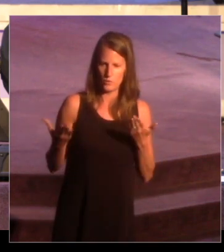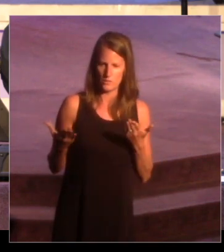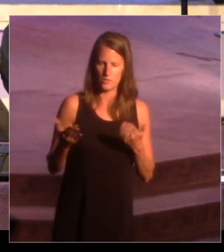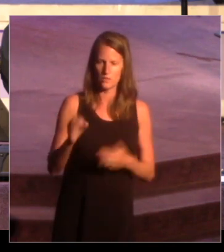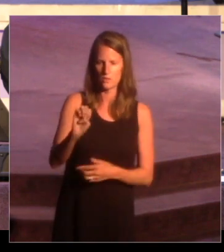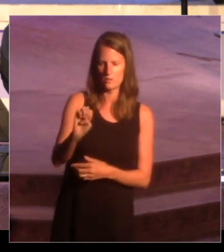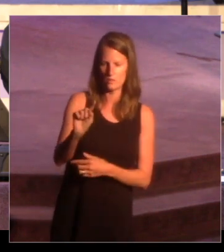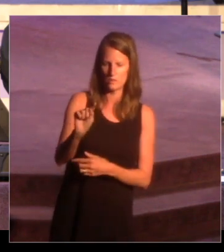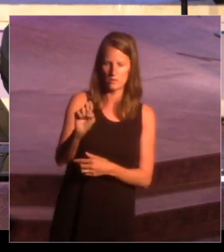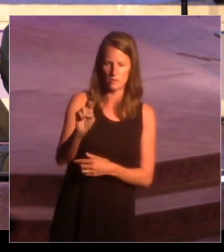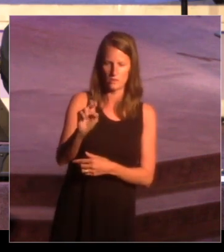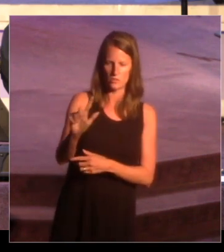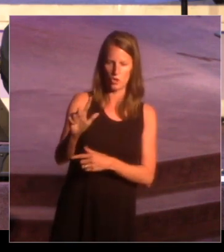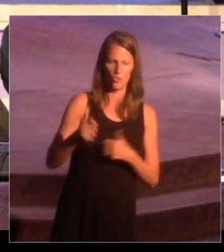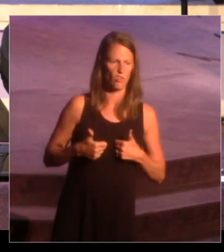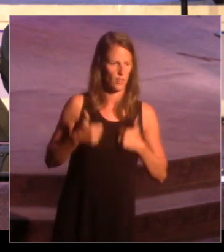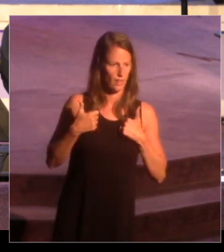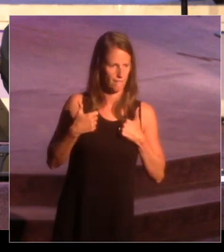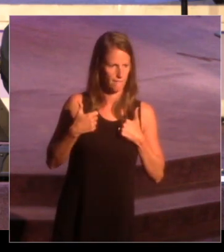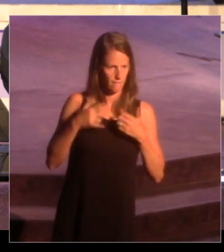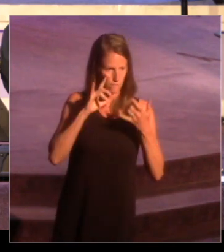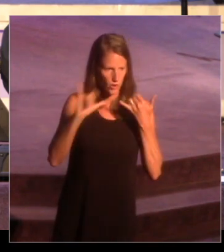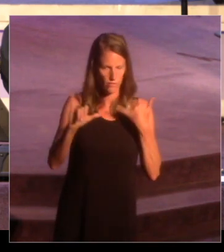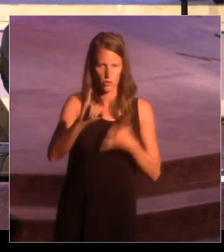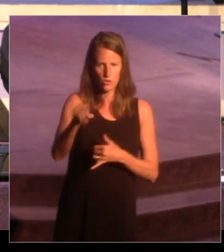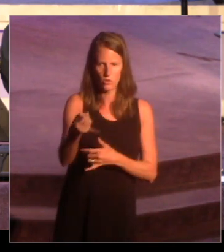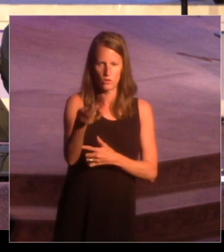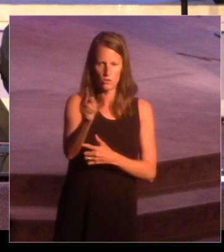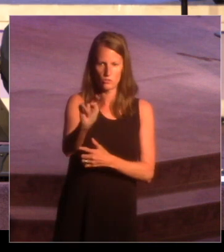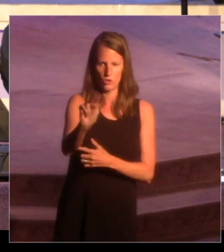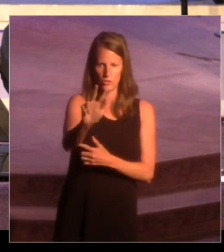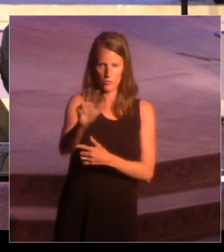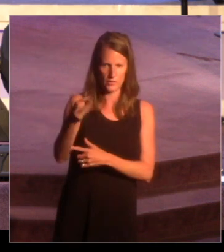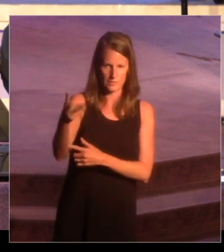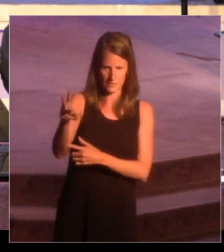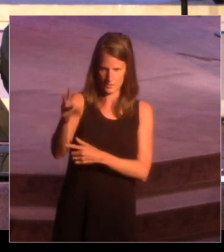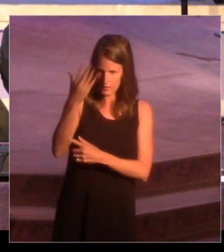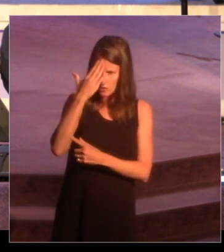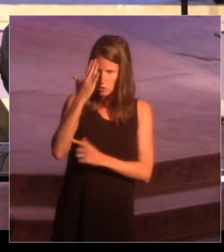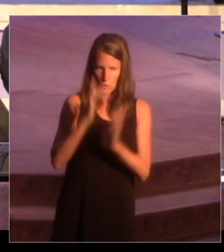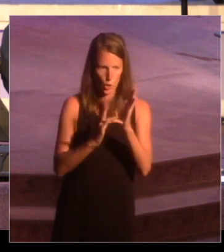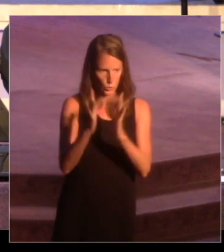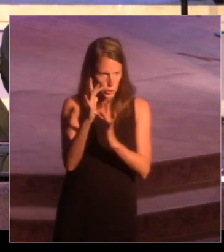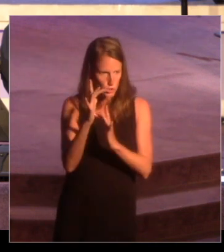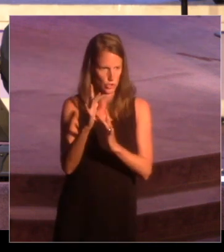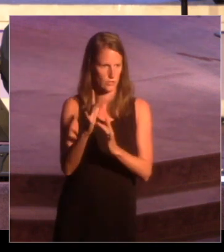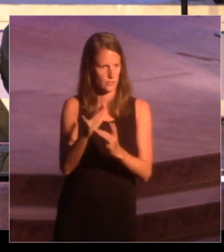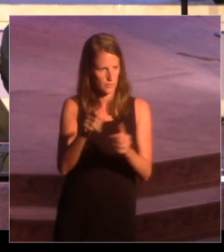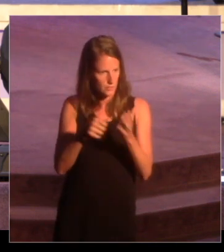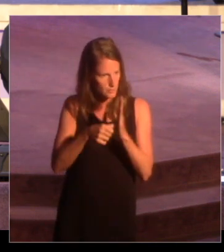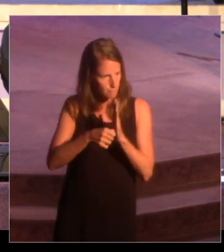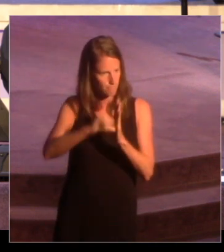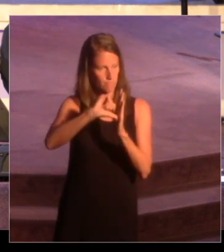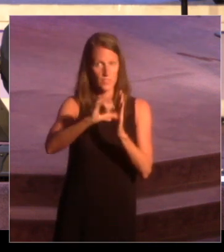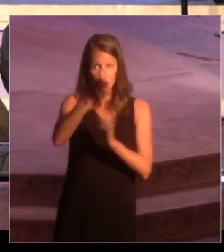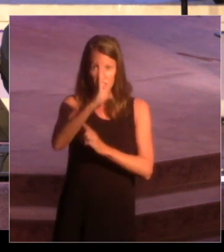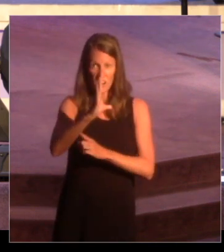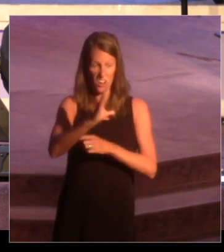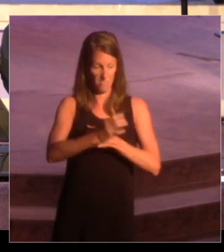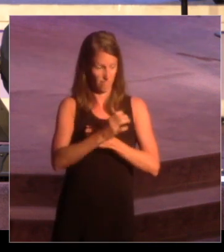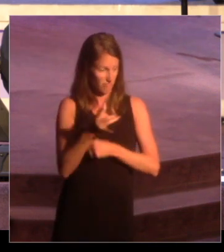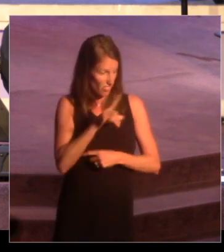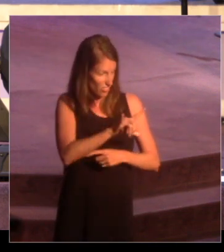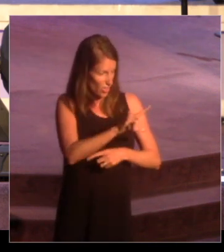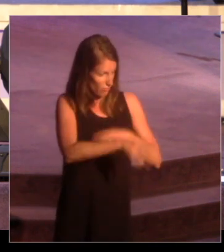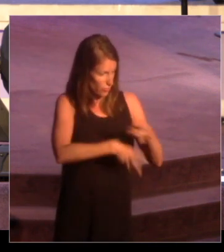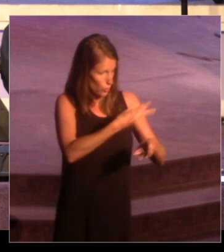eternal life. Eternal life. John 3:16, the poster verse for Christianity, says, "For God so loved the world that he gave his only